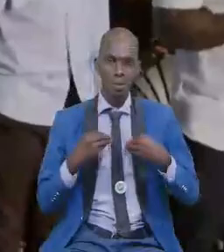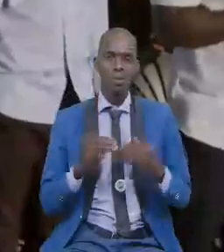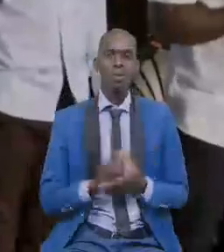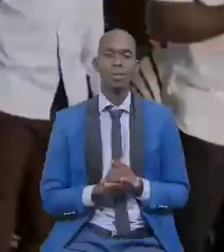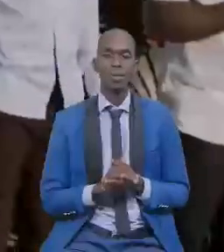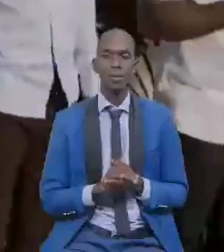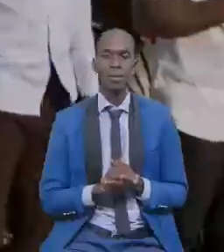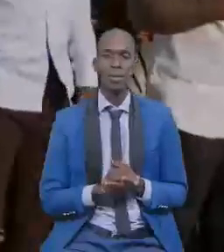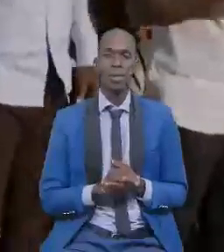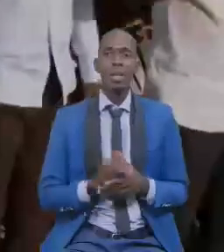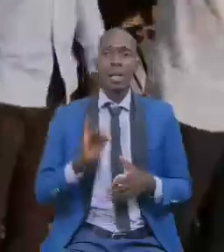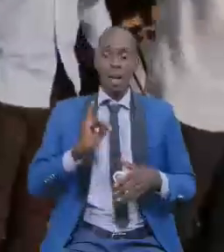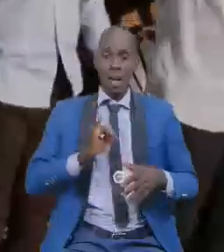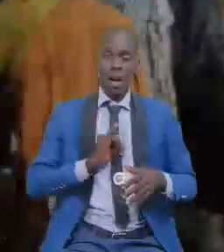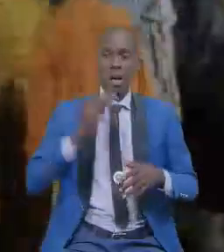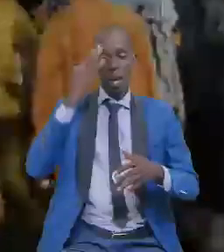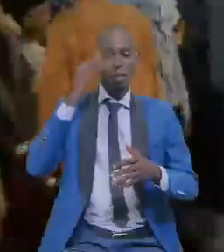I acknowledge,